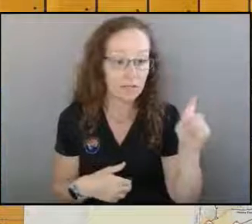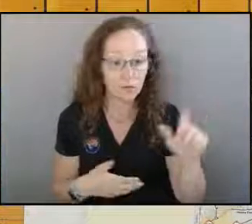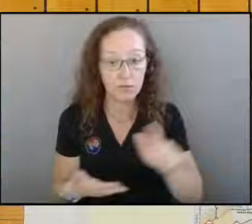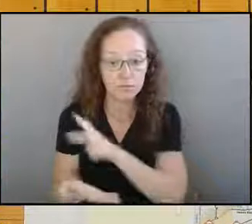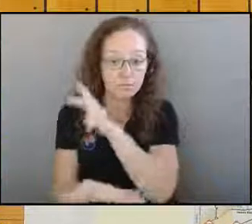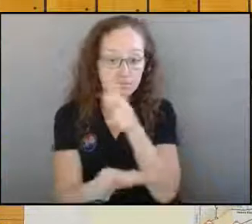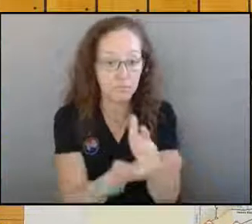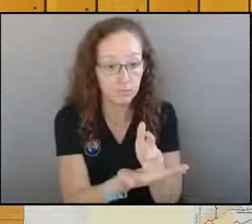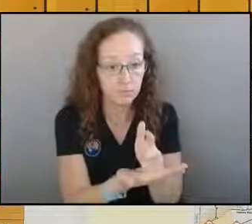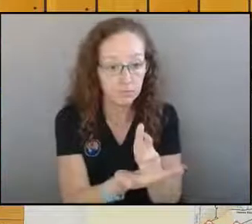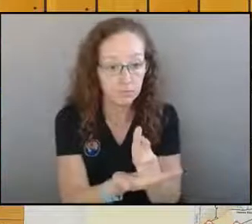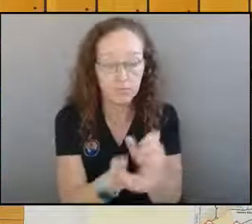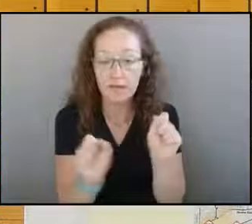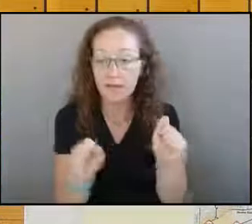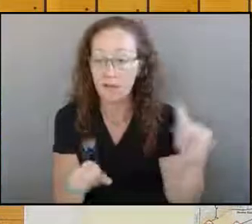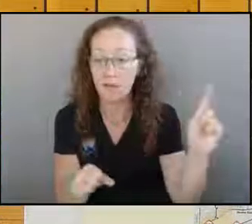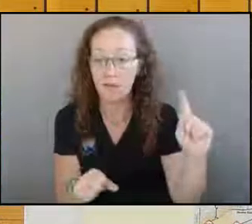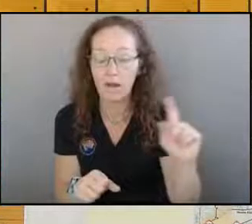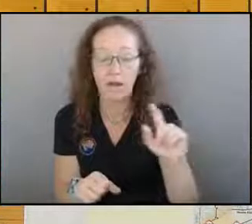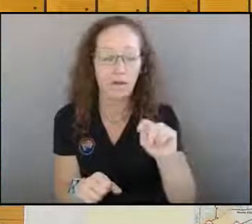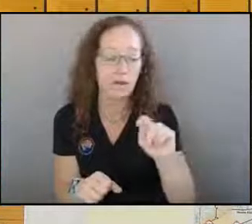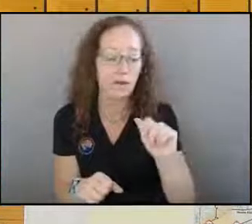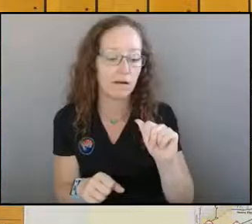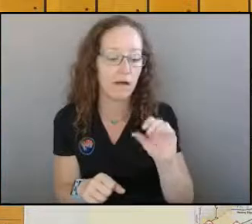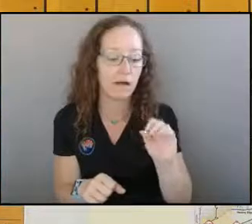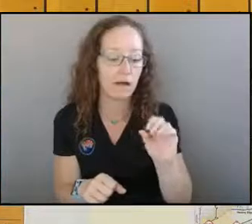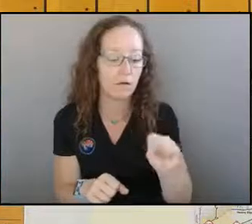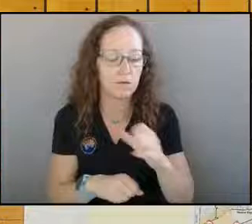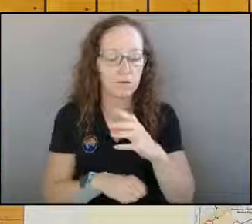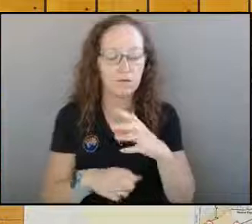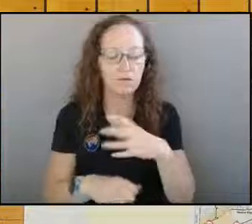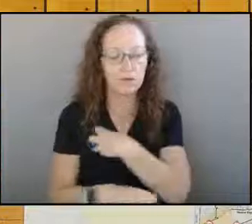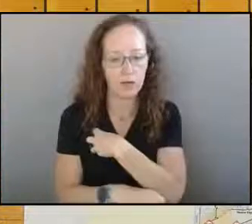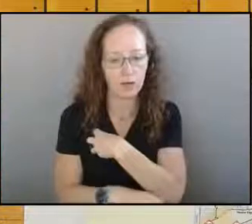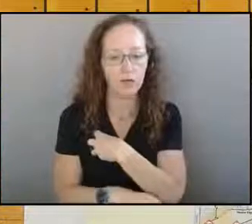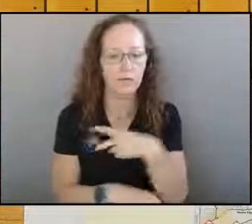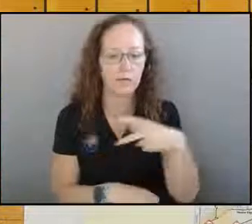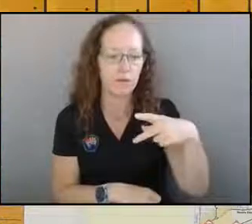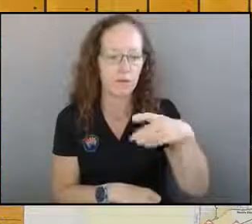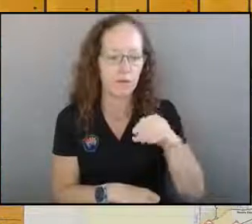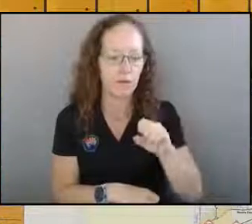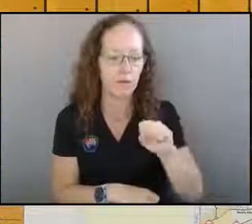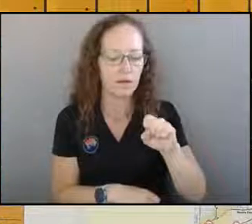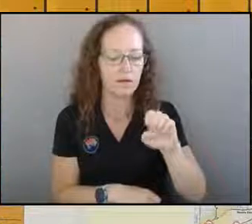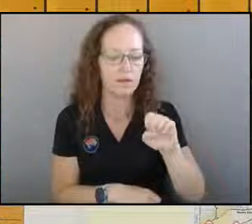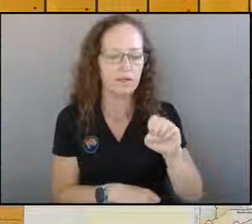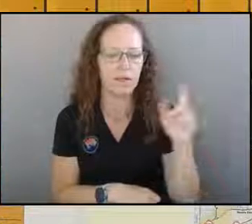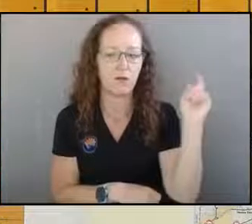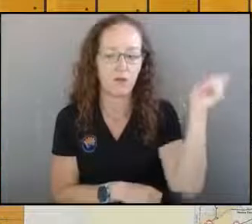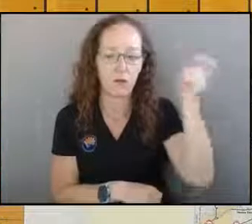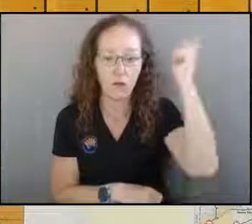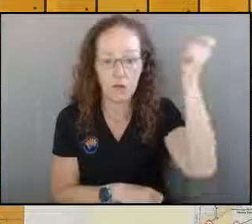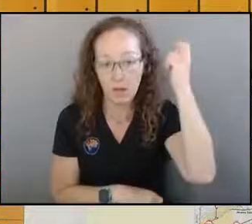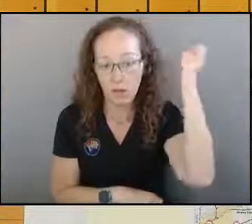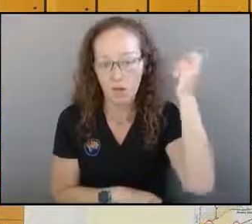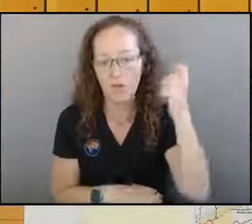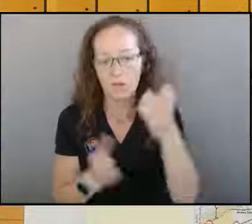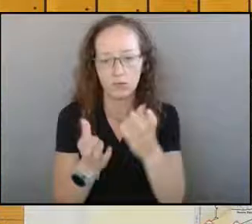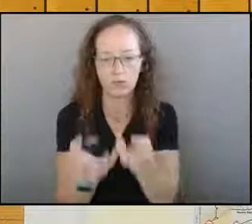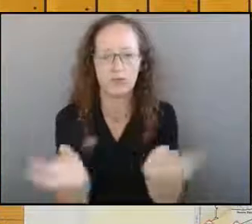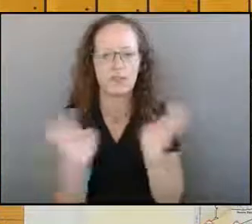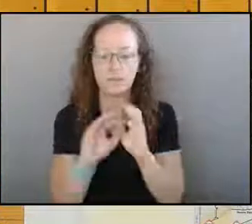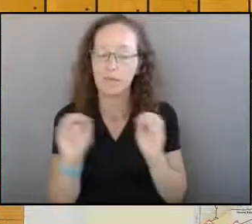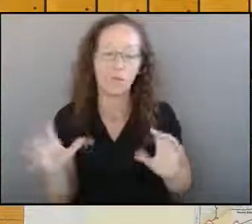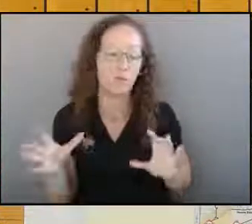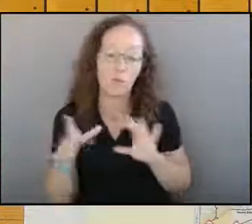the Taos County Sheriff's Posse Rodeo Arena. There are no hookups, but you're welcome to park there and house your horses there